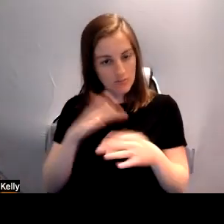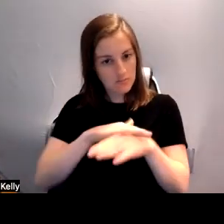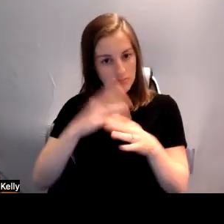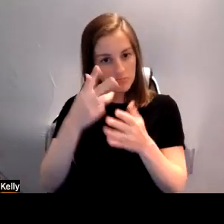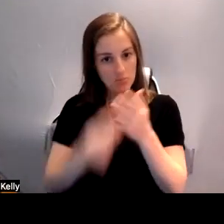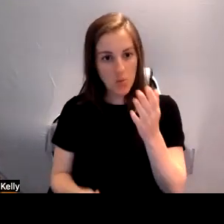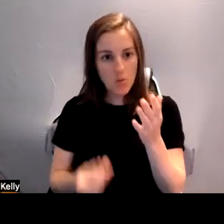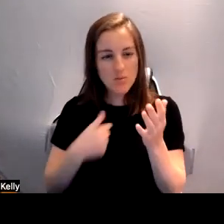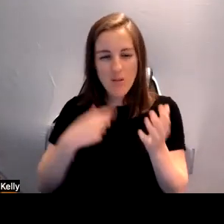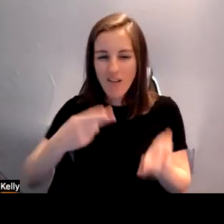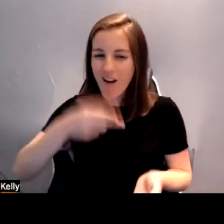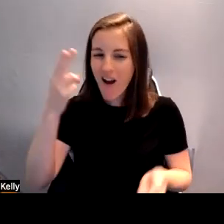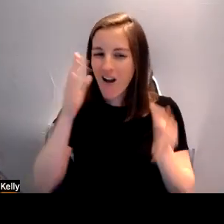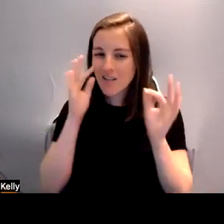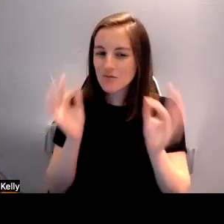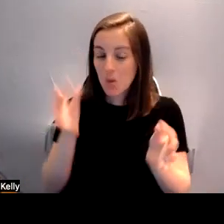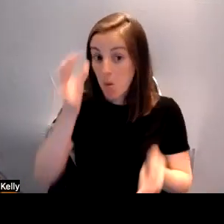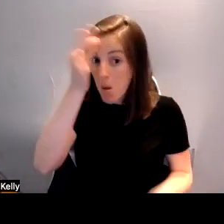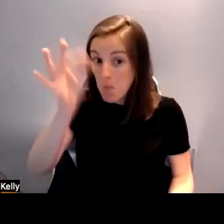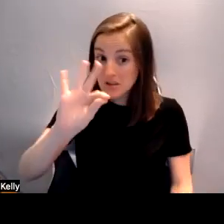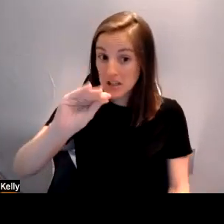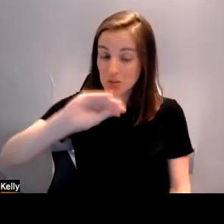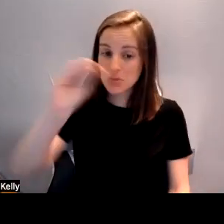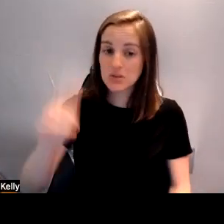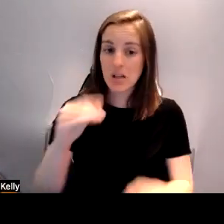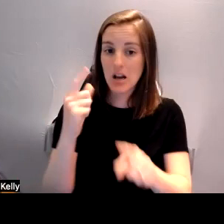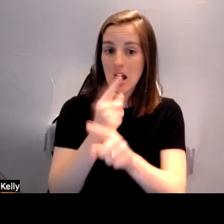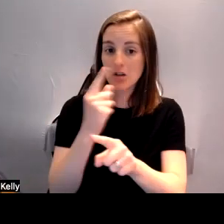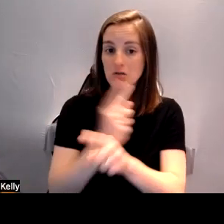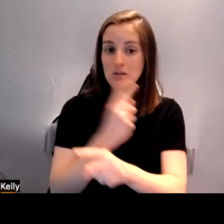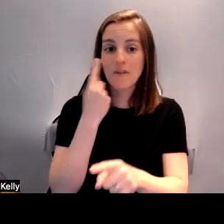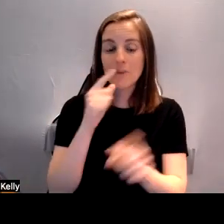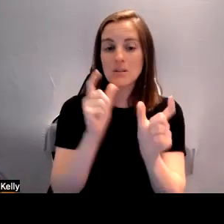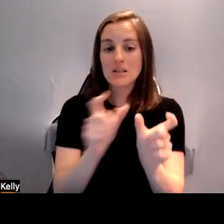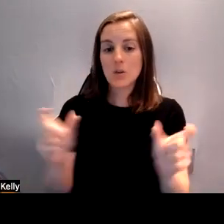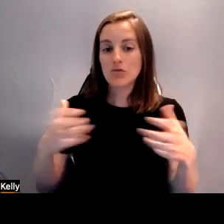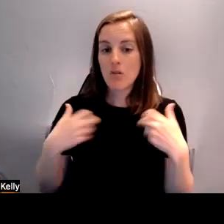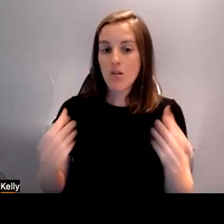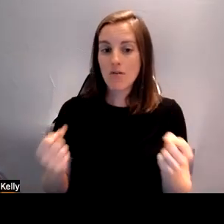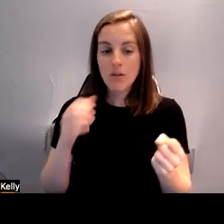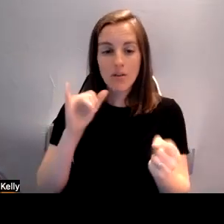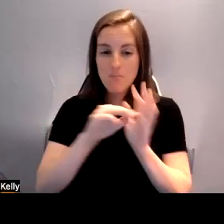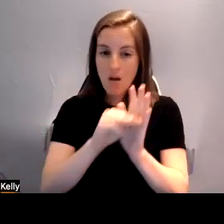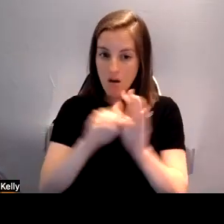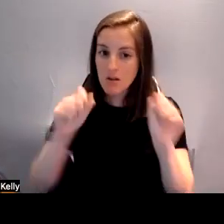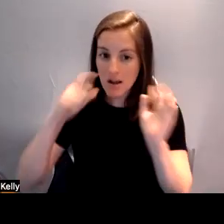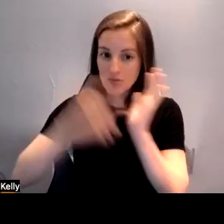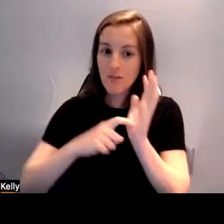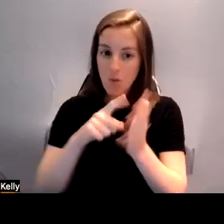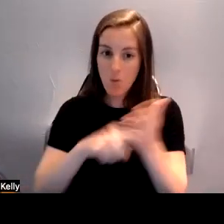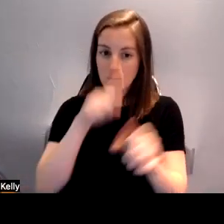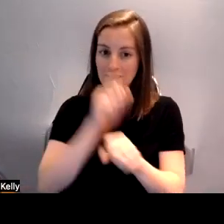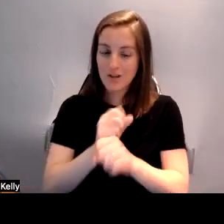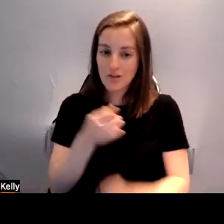with almost 90% accuracy or sequence recovery. The model can recover what was actually there. And then